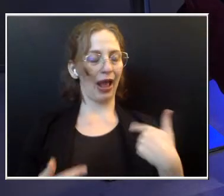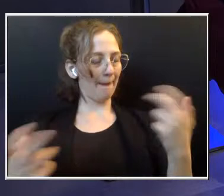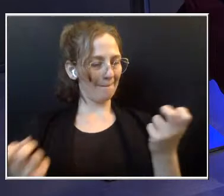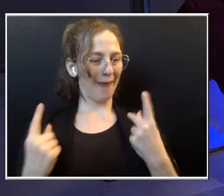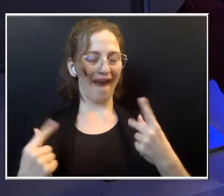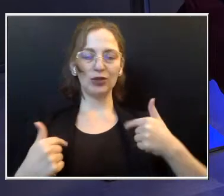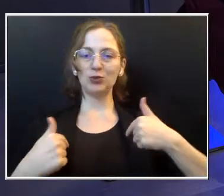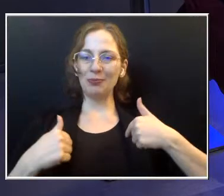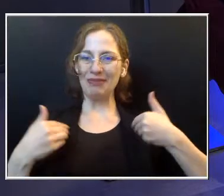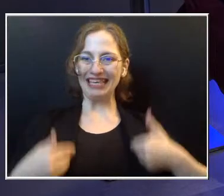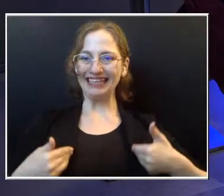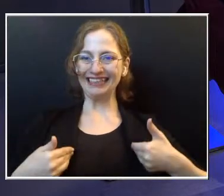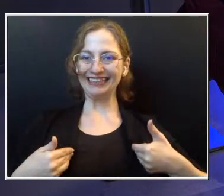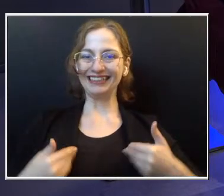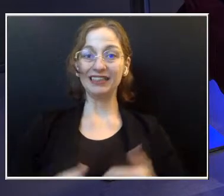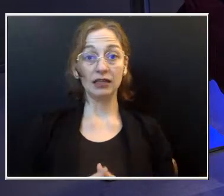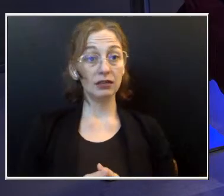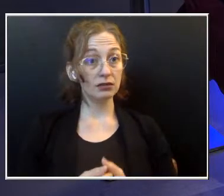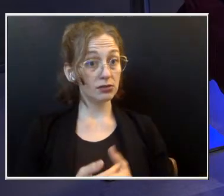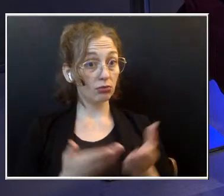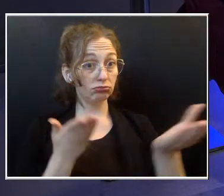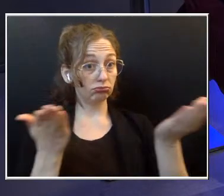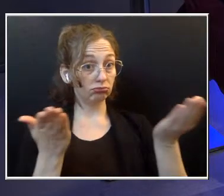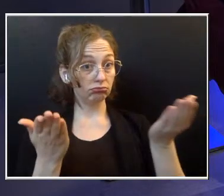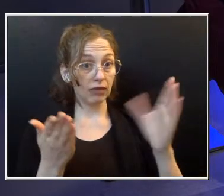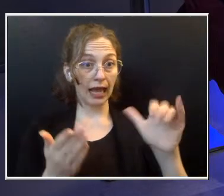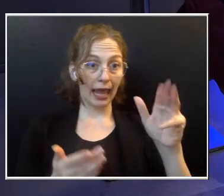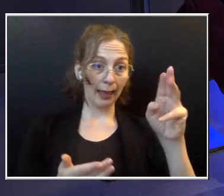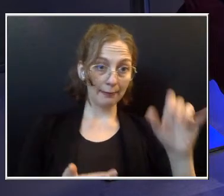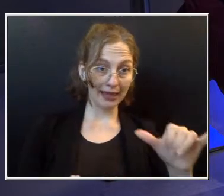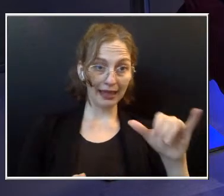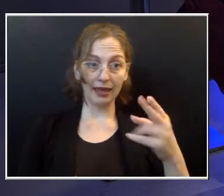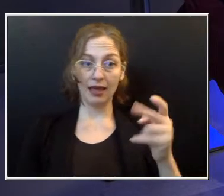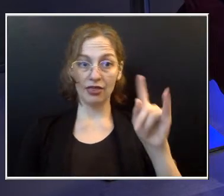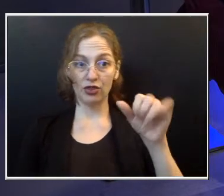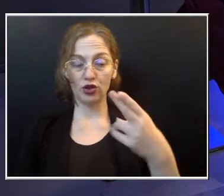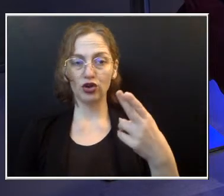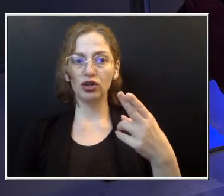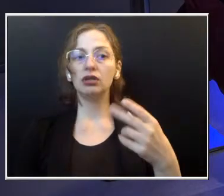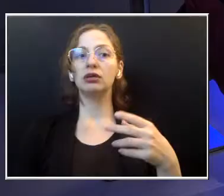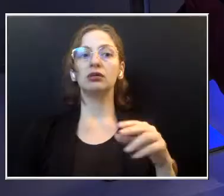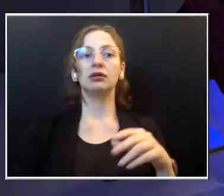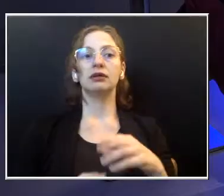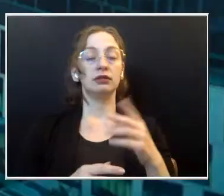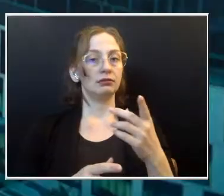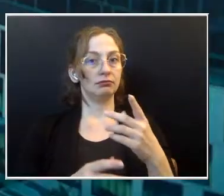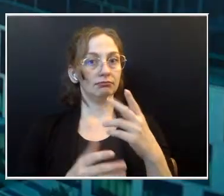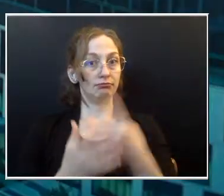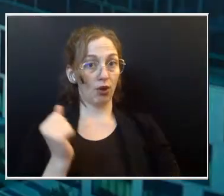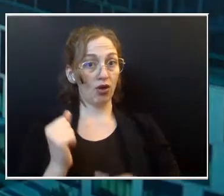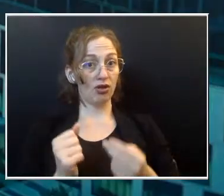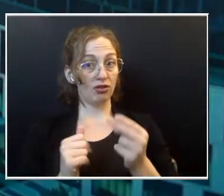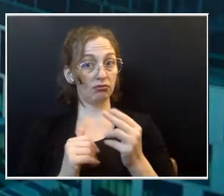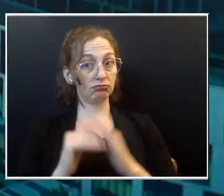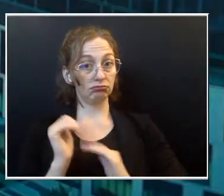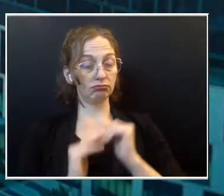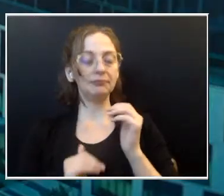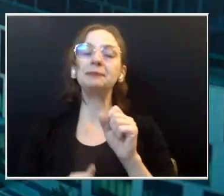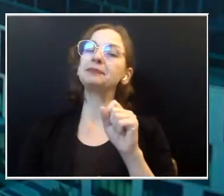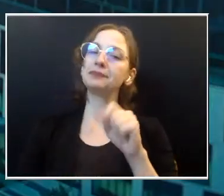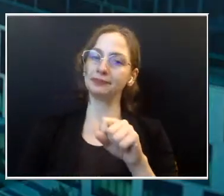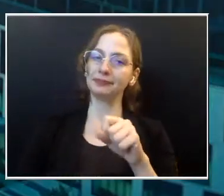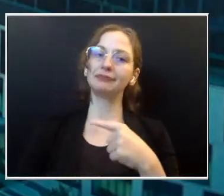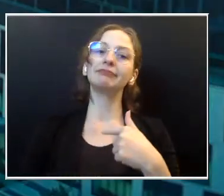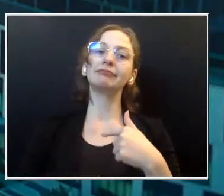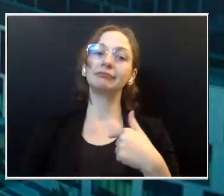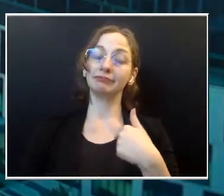with your overall image and your appearance. So I had the deep flap, and then because my cancer was